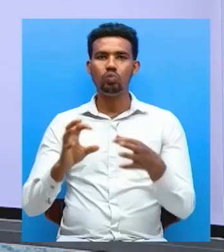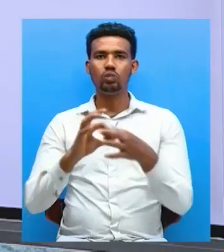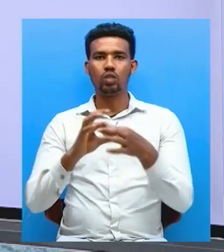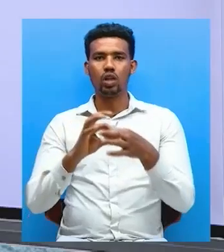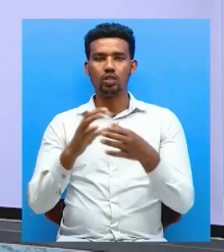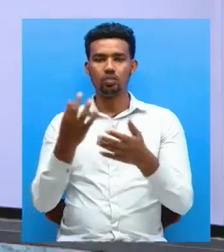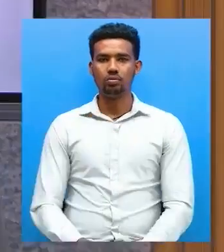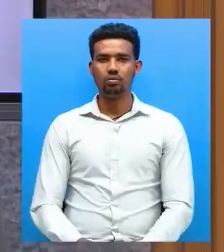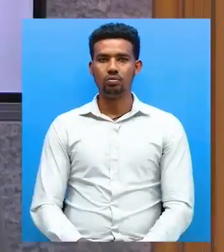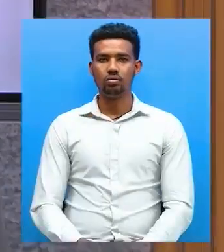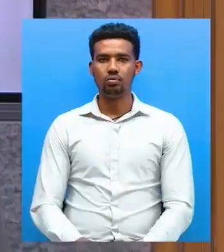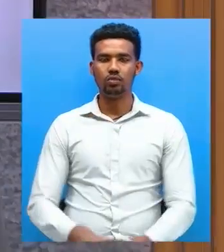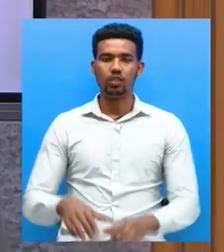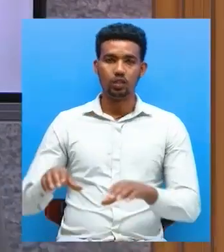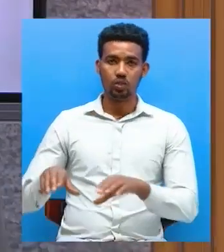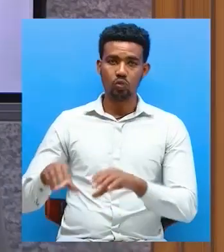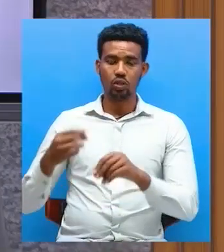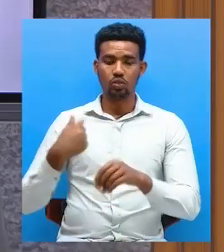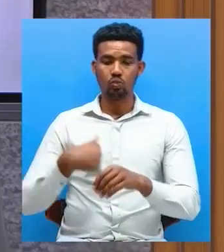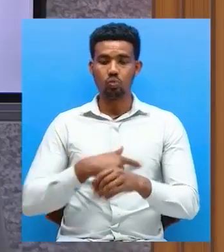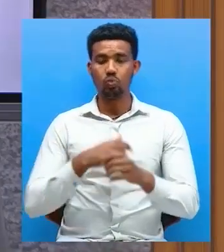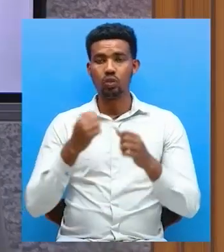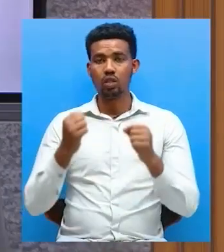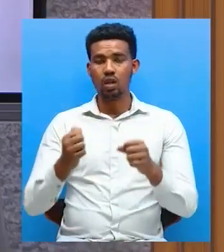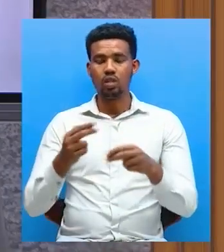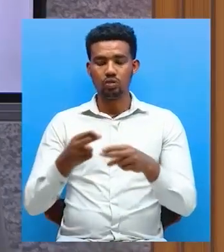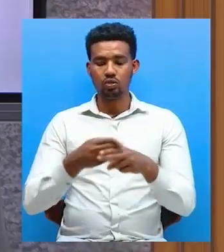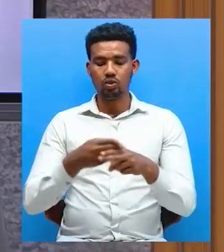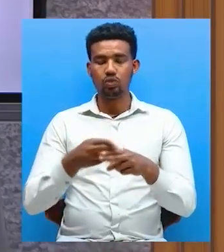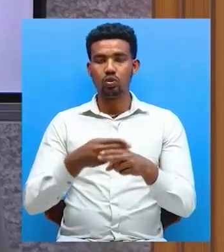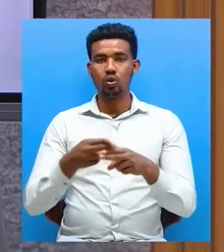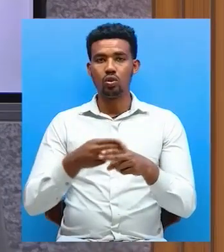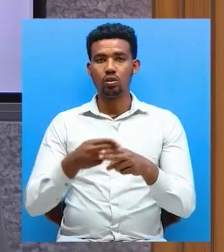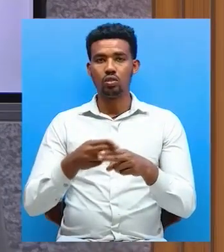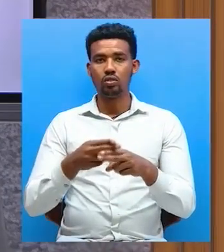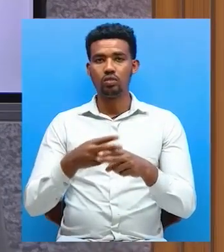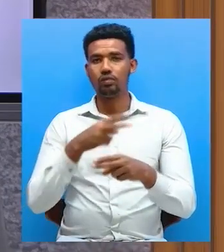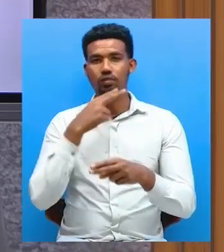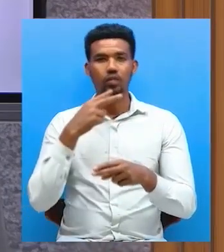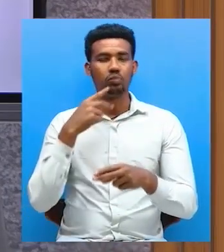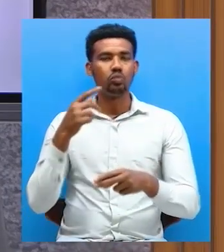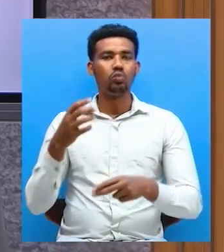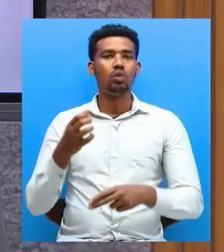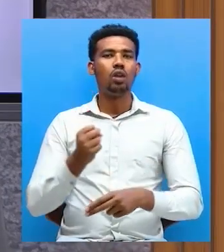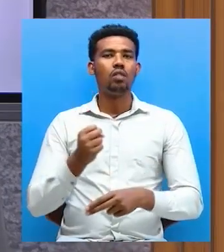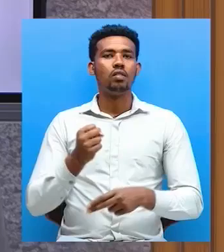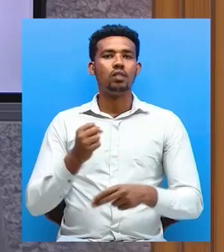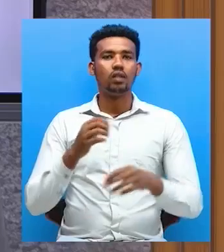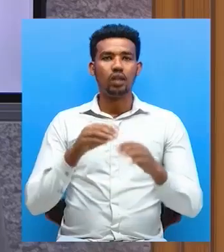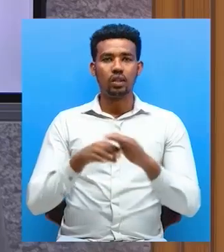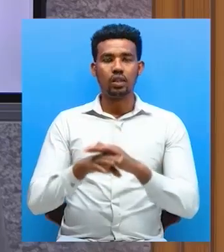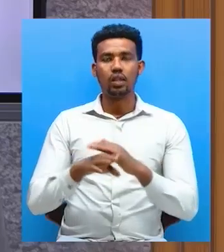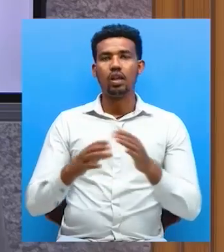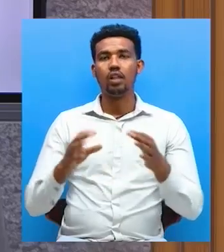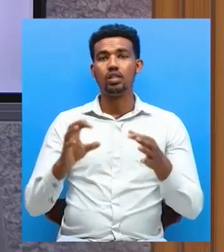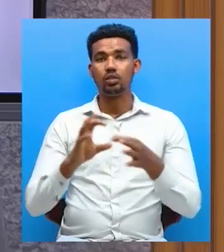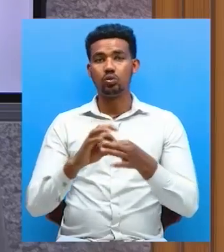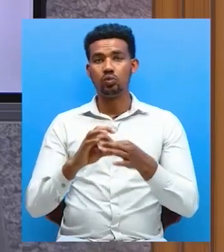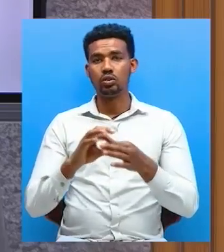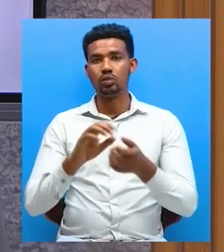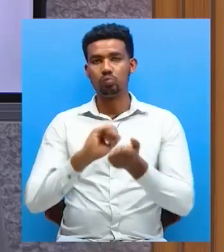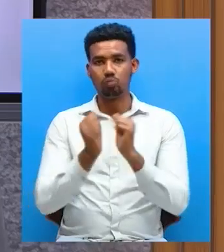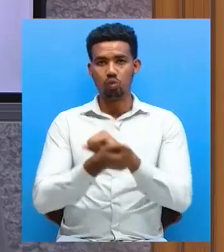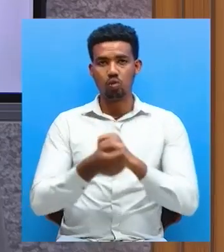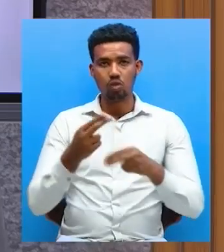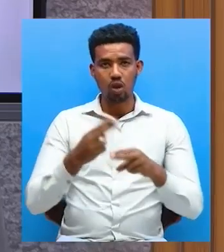Let us continue. Students, we can make shorter even verb to have with interrelated with